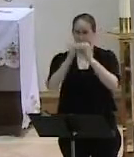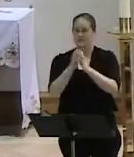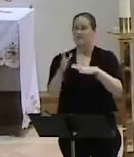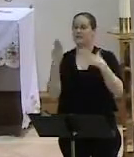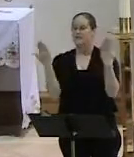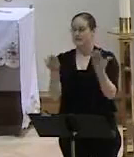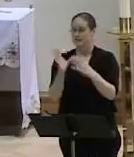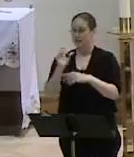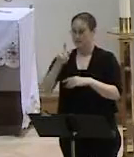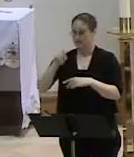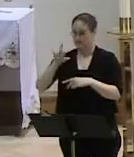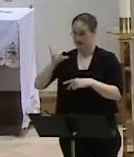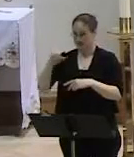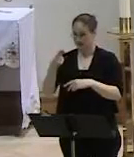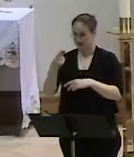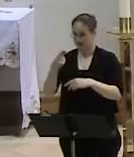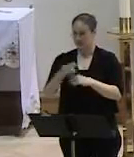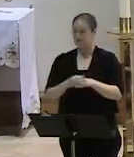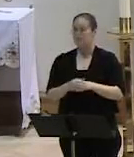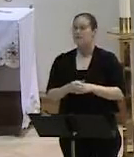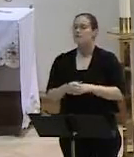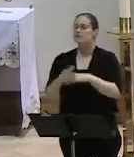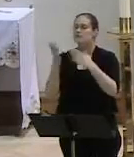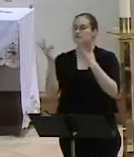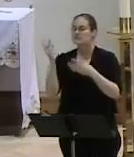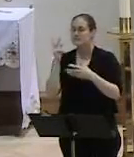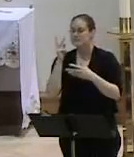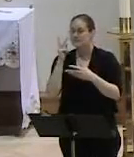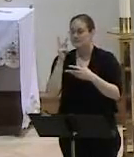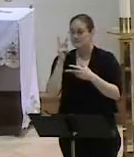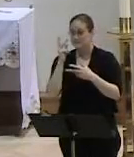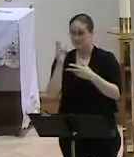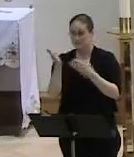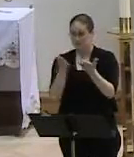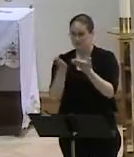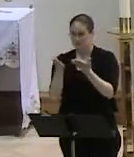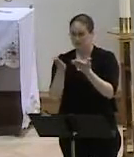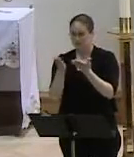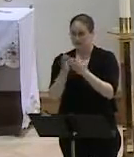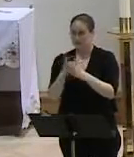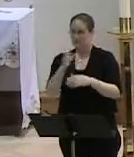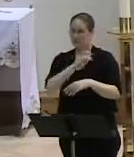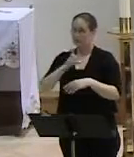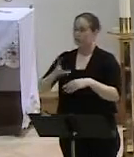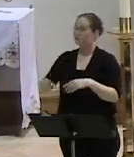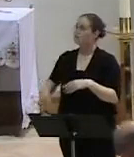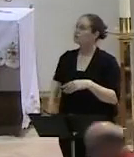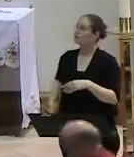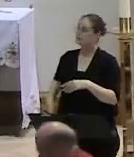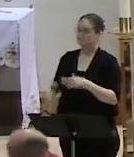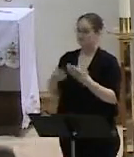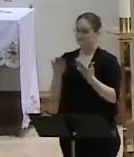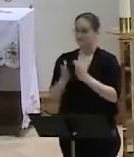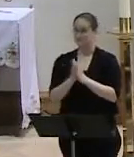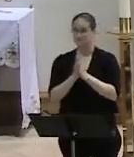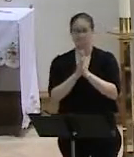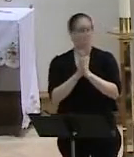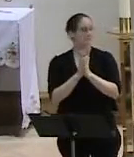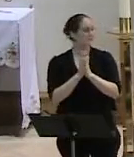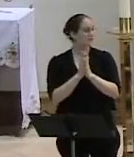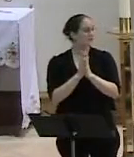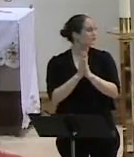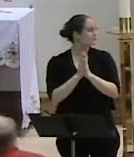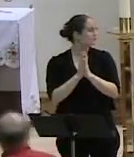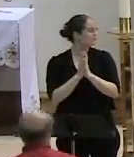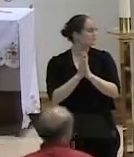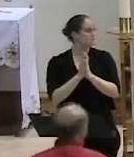parish, you serve Father, and you serve our Lord, of course, when you serve the altar. So first